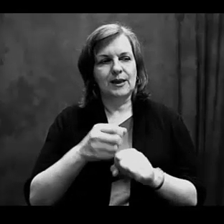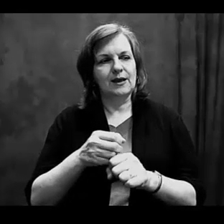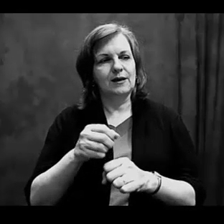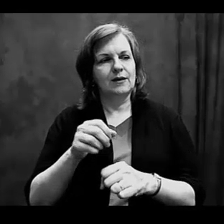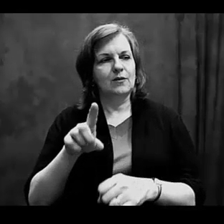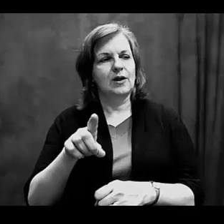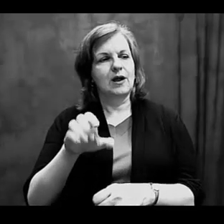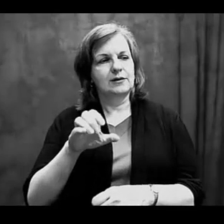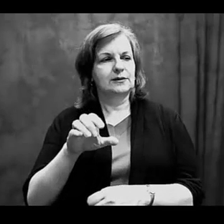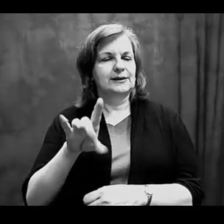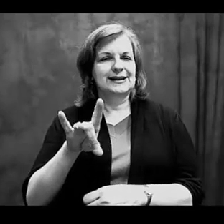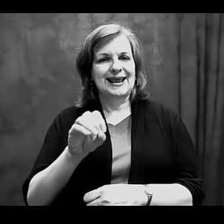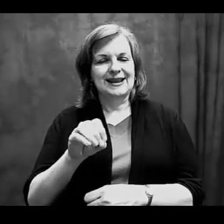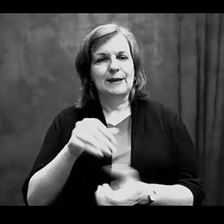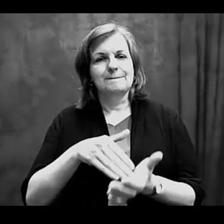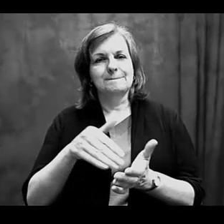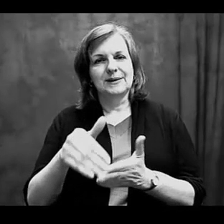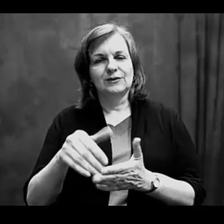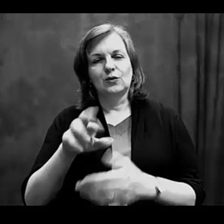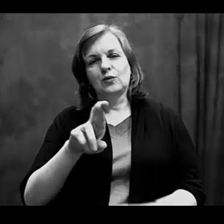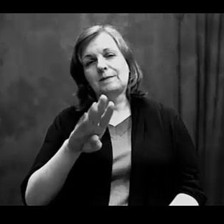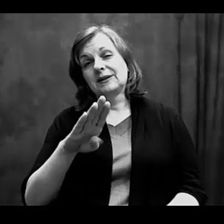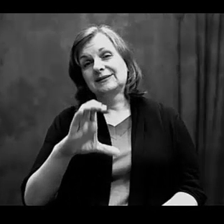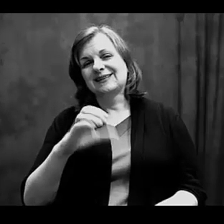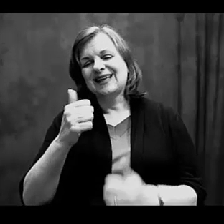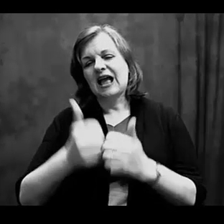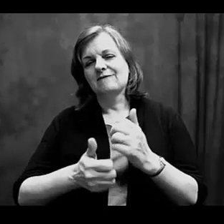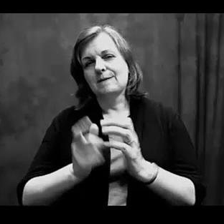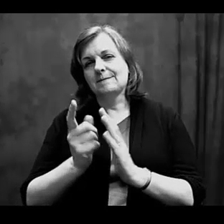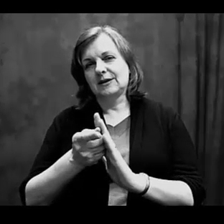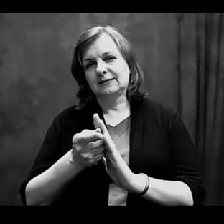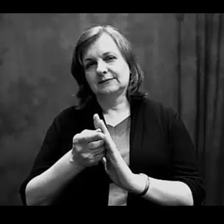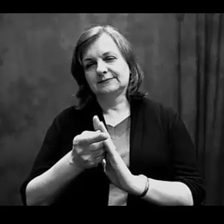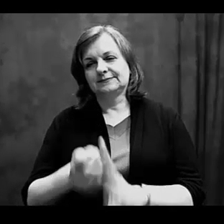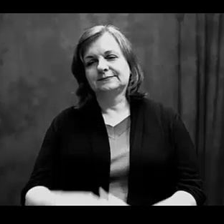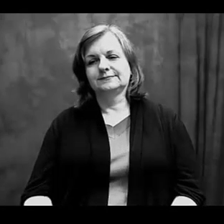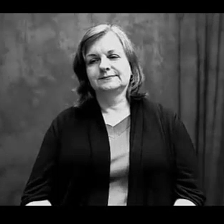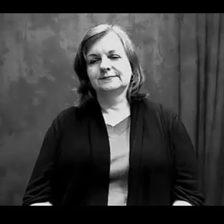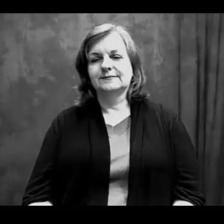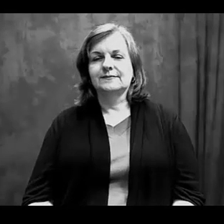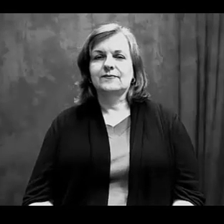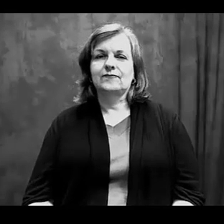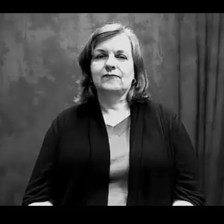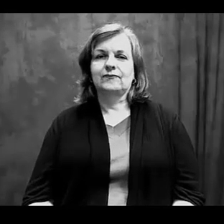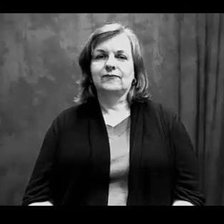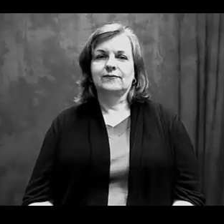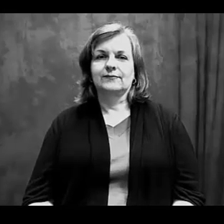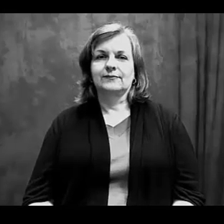180 million new red blood cells every minute.